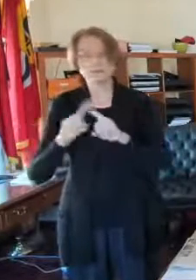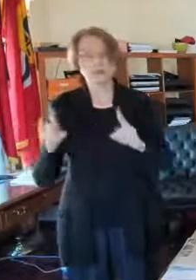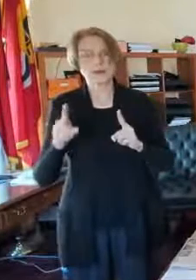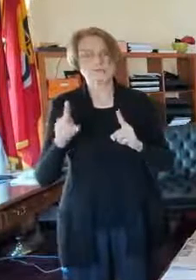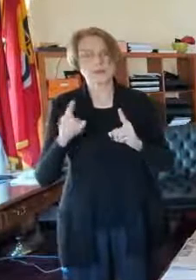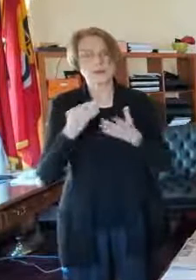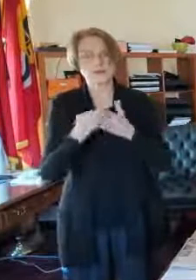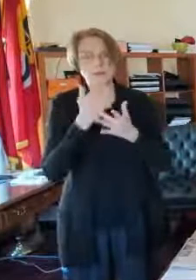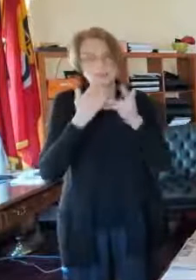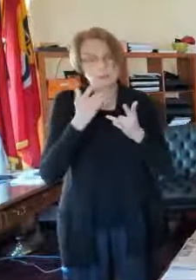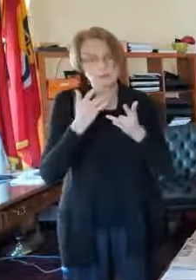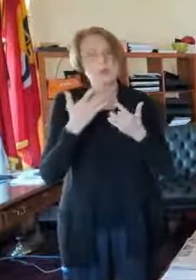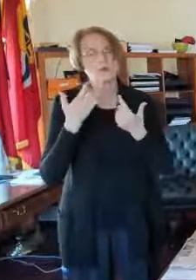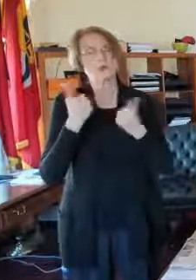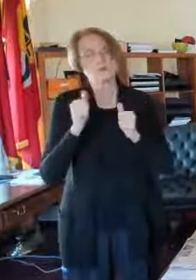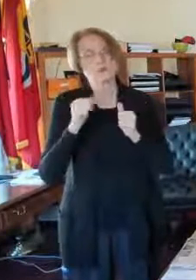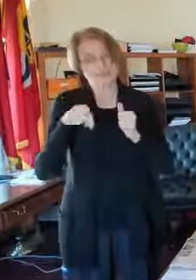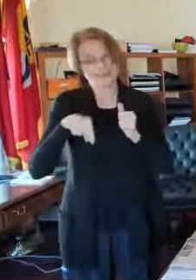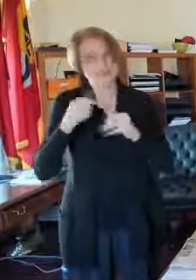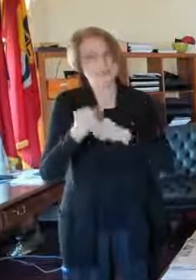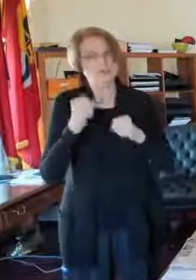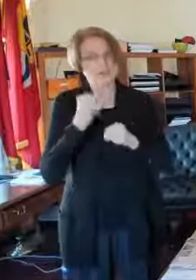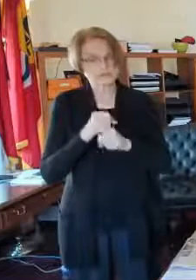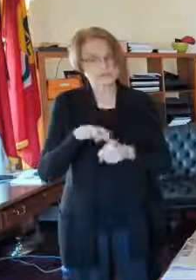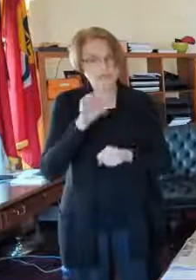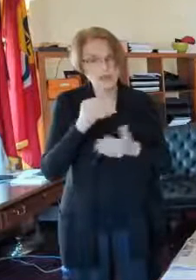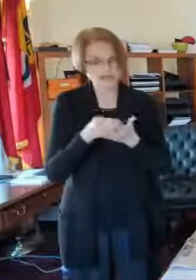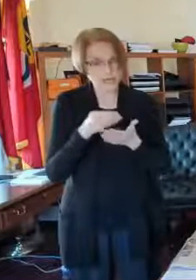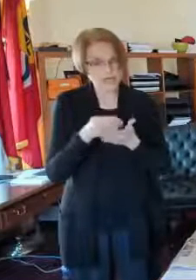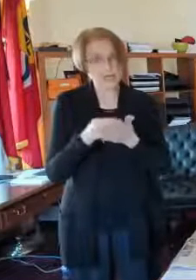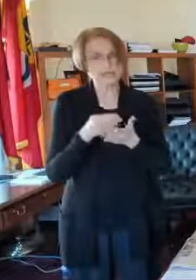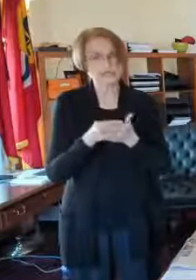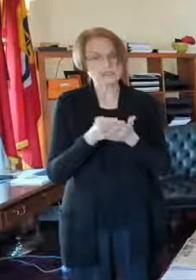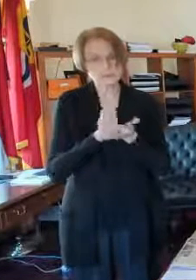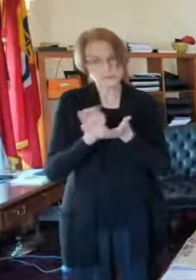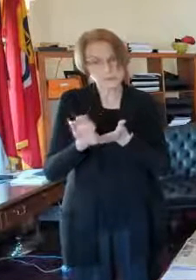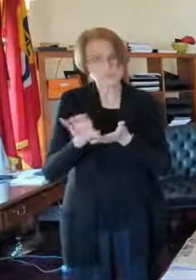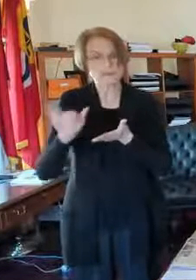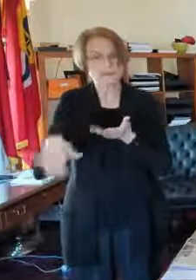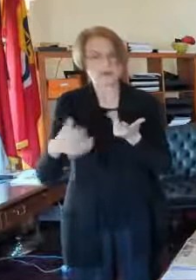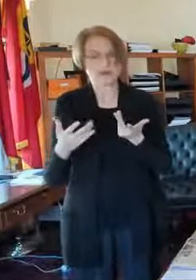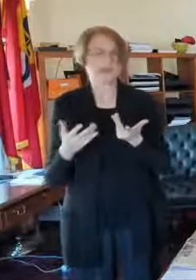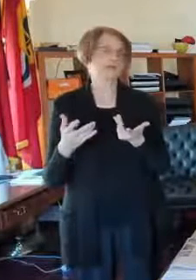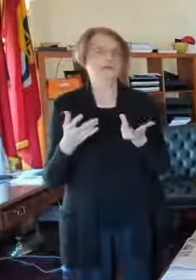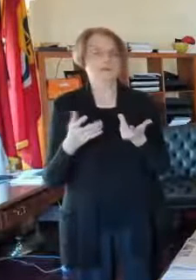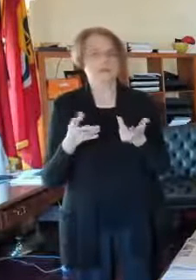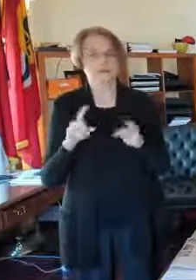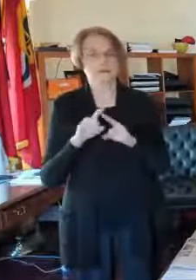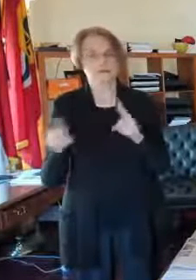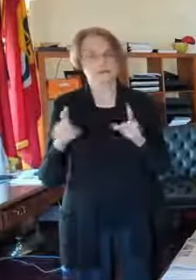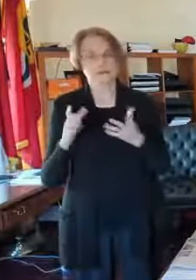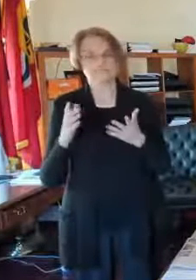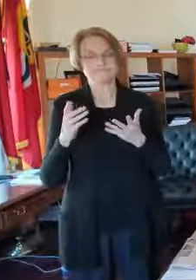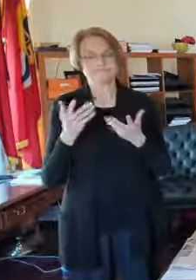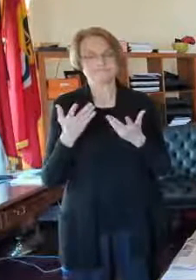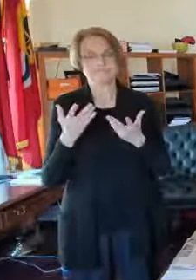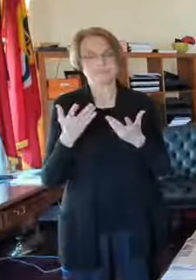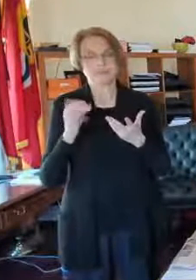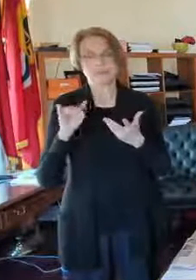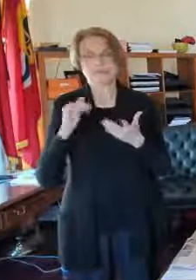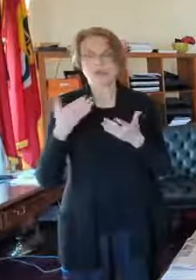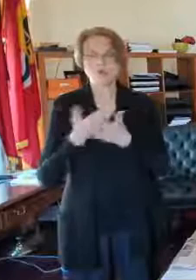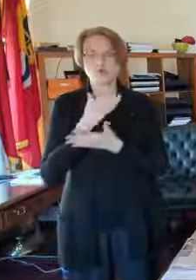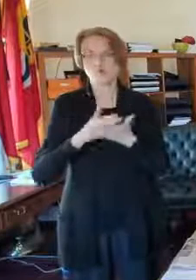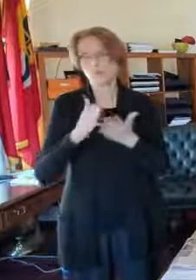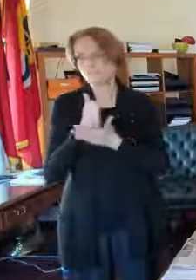try to provide some funding for that this year as the budget is prepared, but ultimately that budget will be adopted